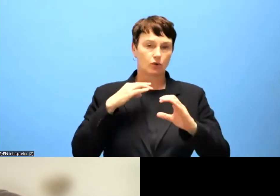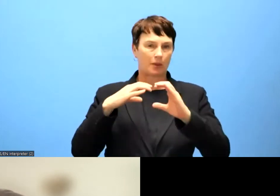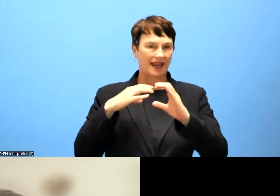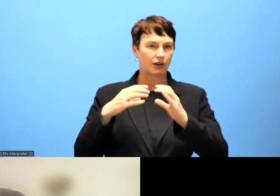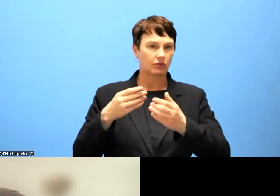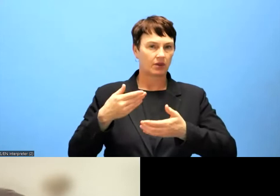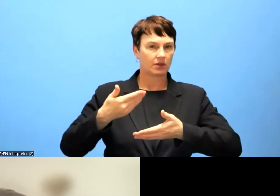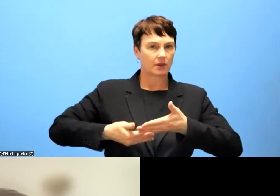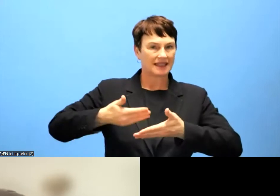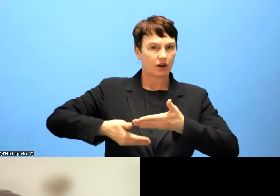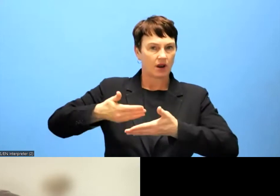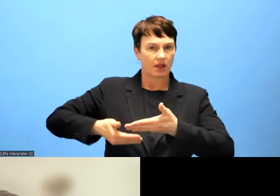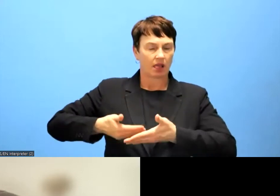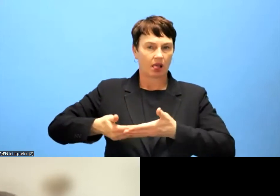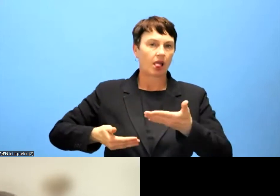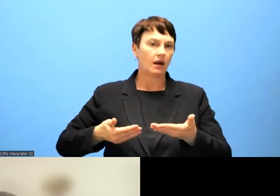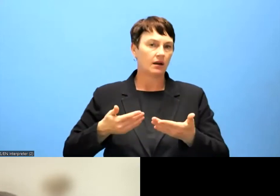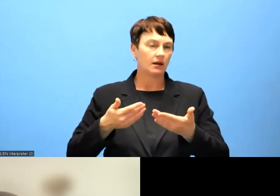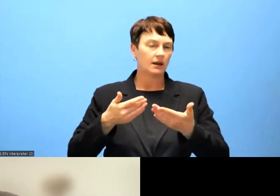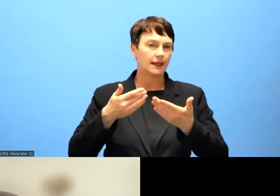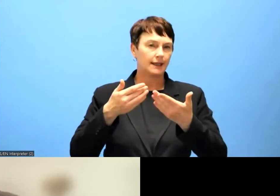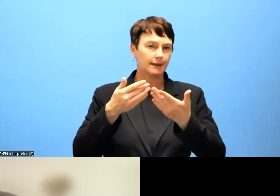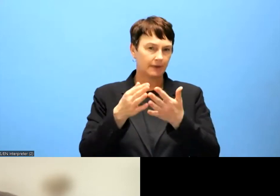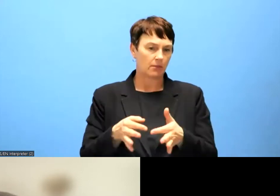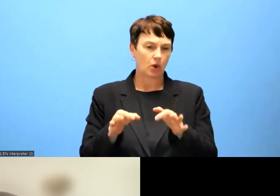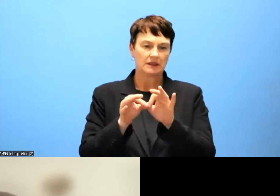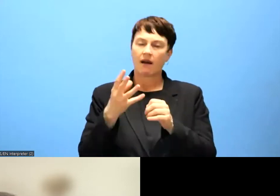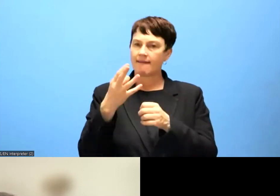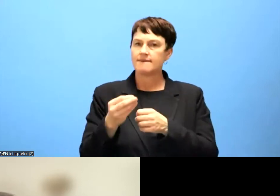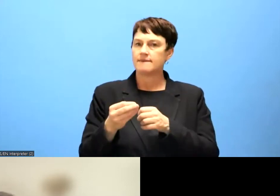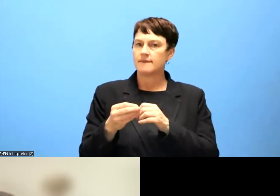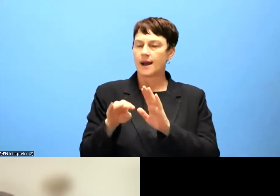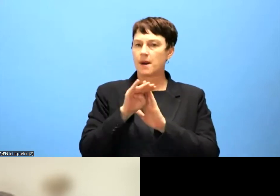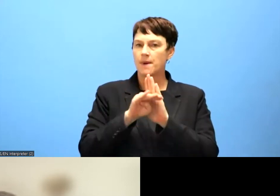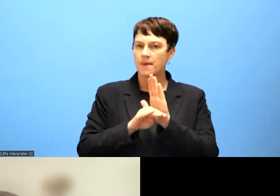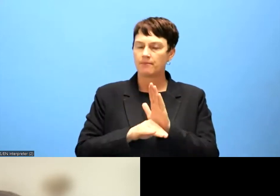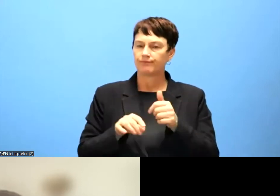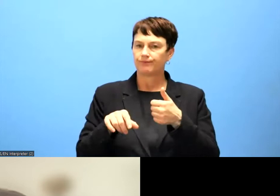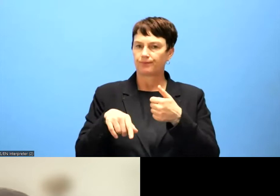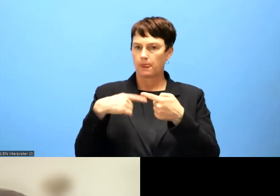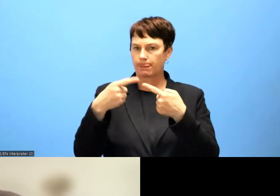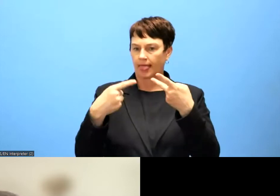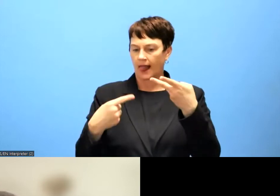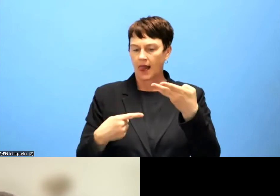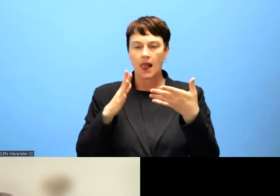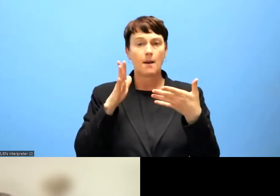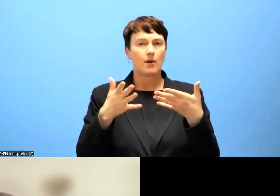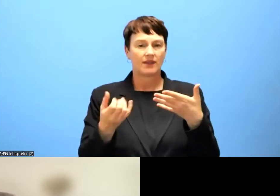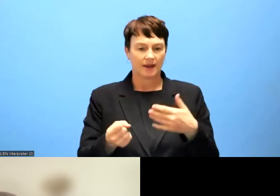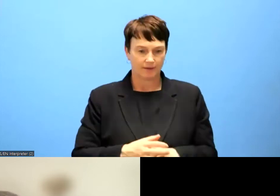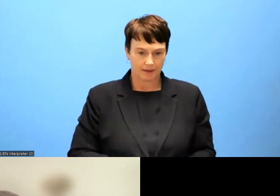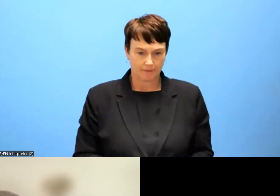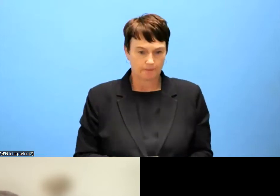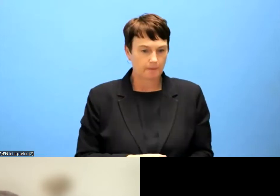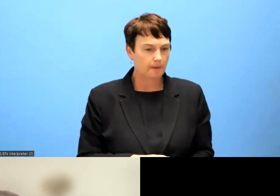these technical criteria. So it's always something that when we see a customer, you always want